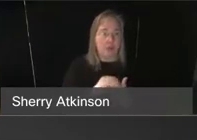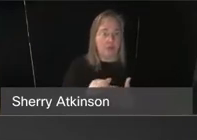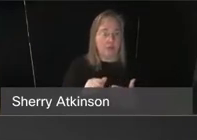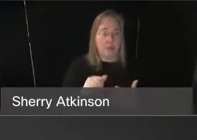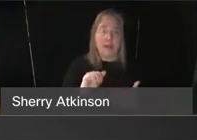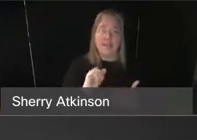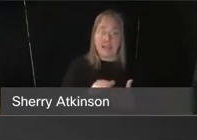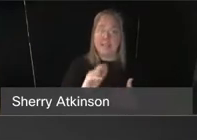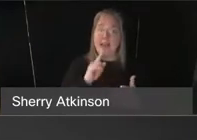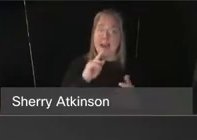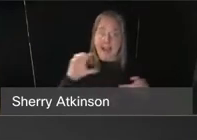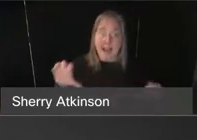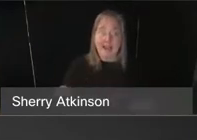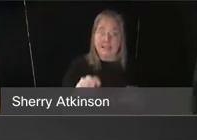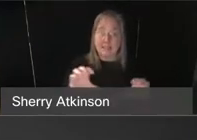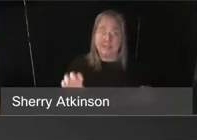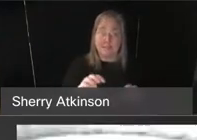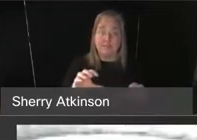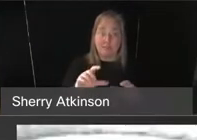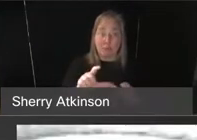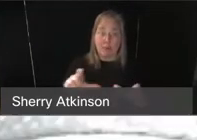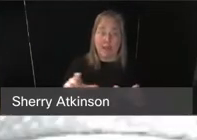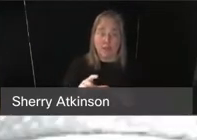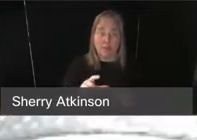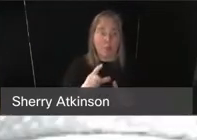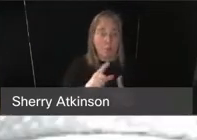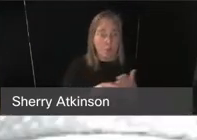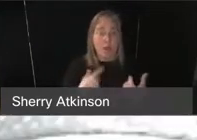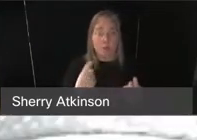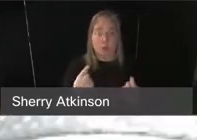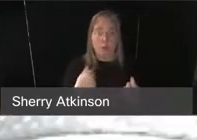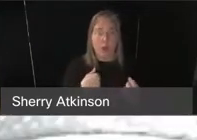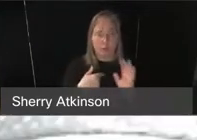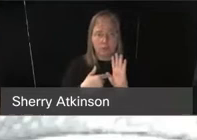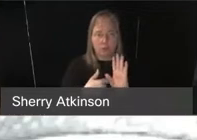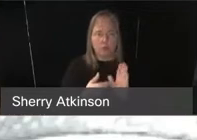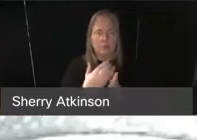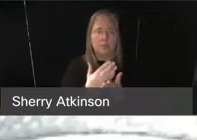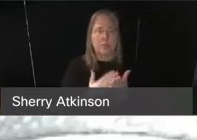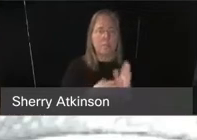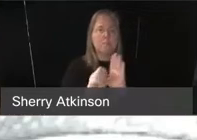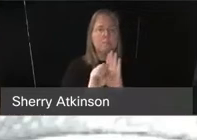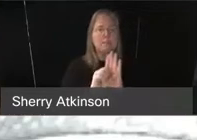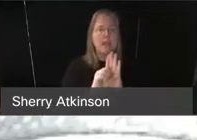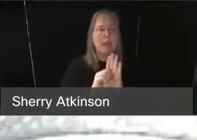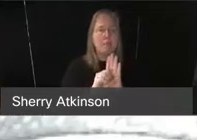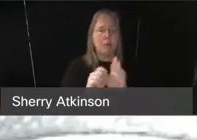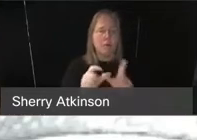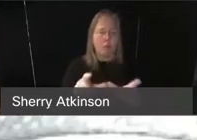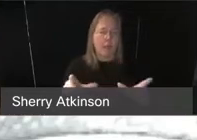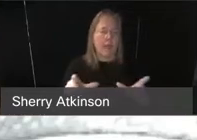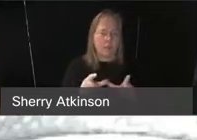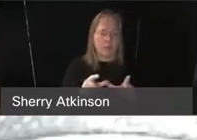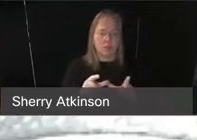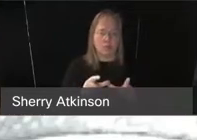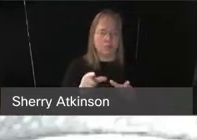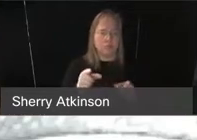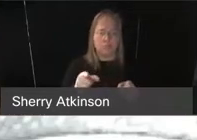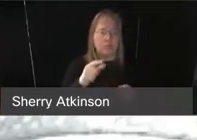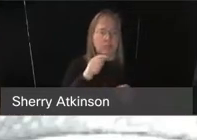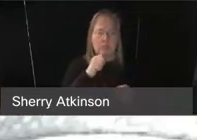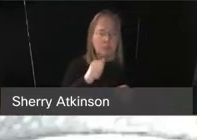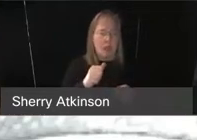active locations. What I am going to do is I'm going to show you some of these sample locations, as these are not the locations that you typically